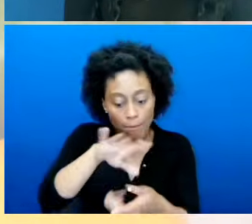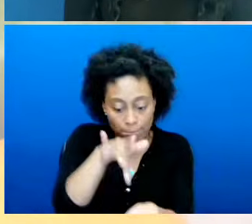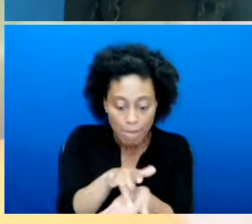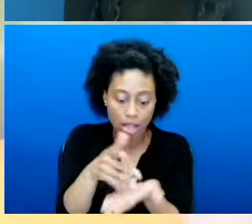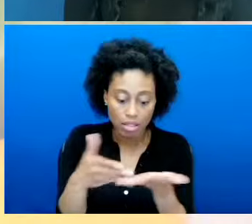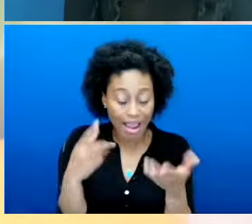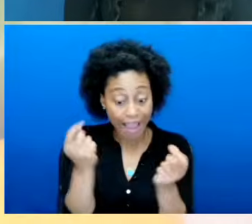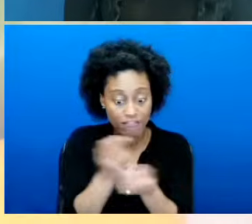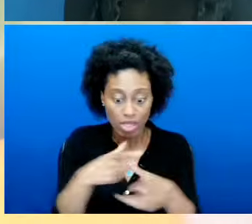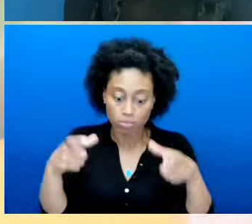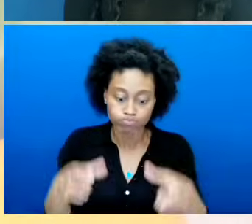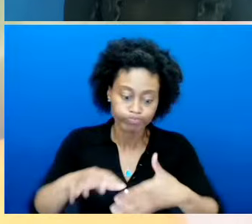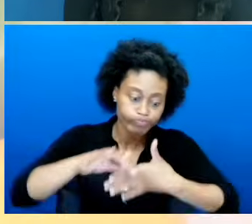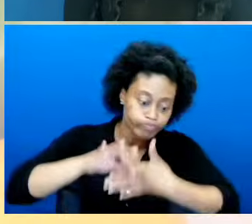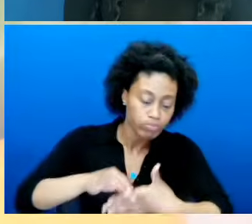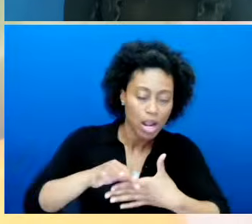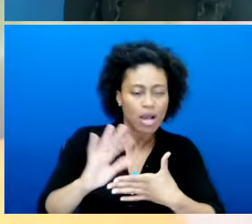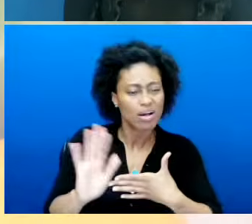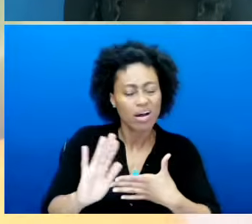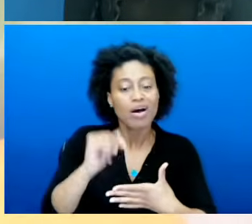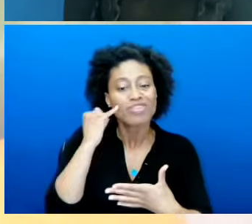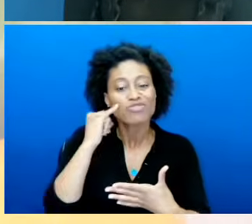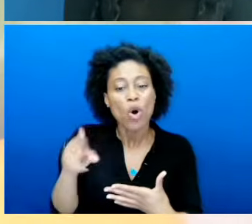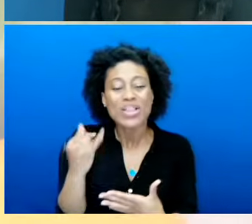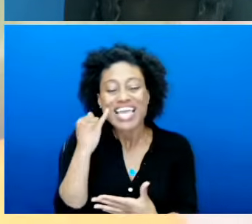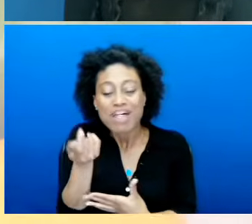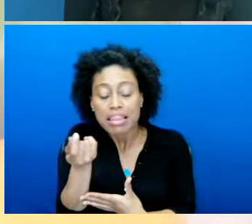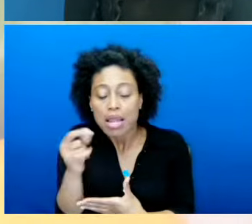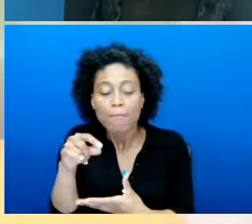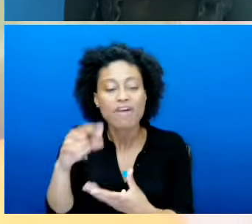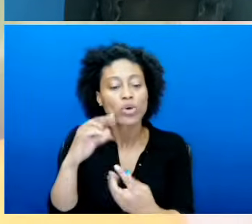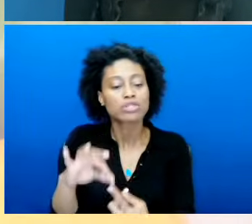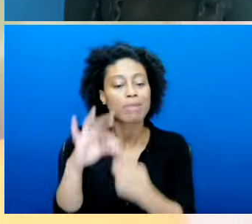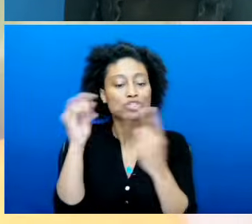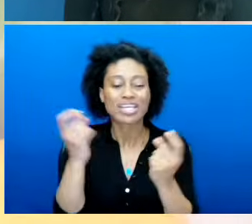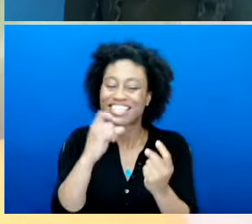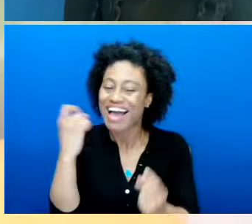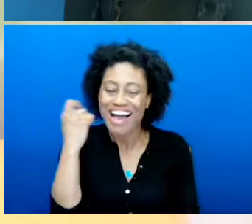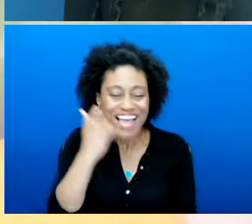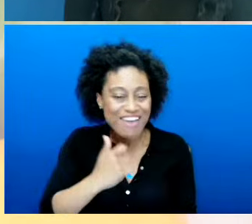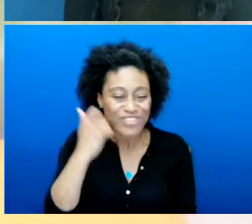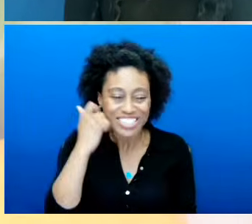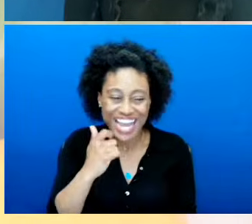is a centerpiece, it's for special occasions. It's not an everyday thing.